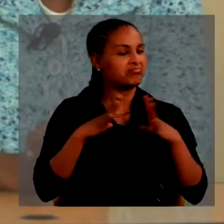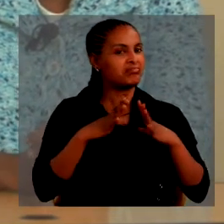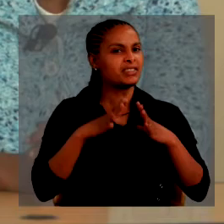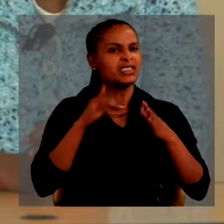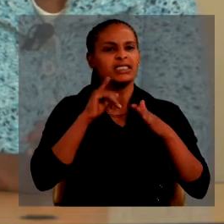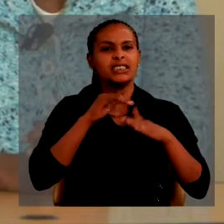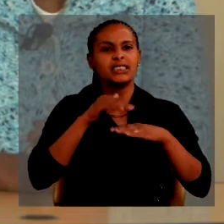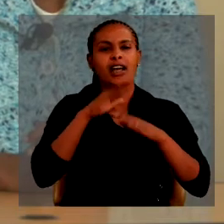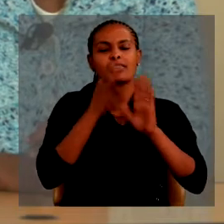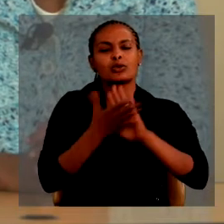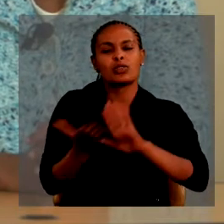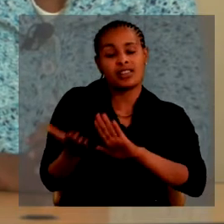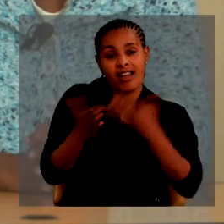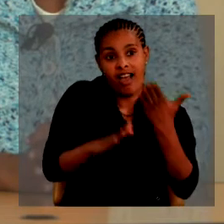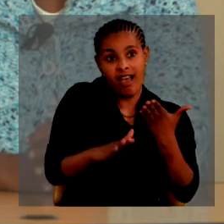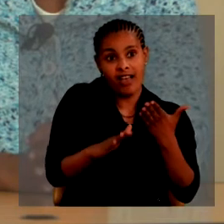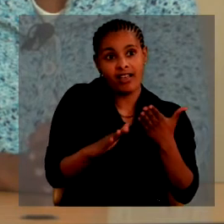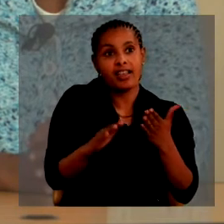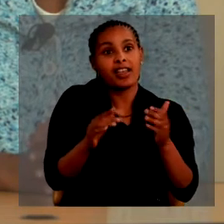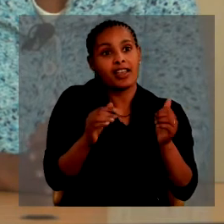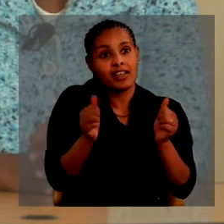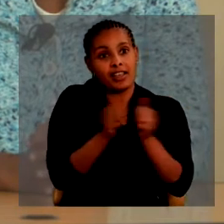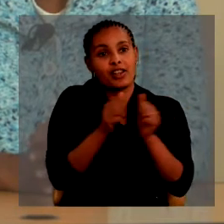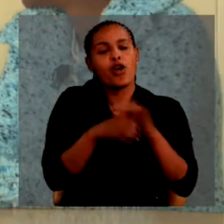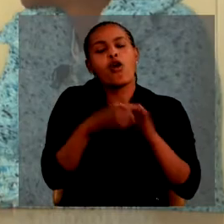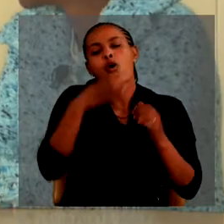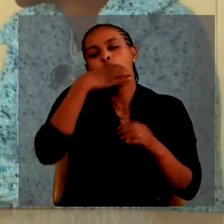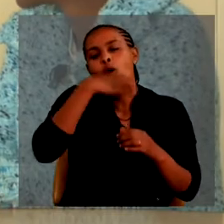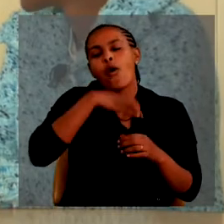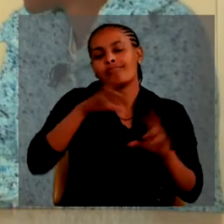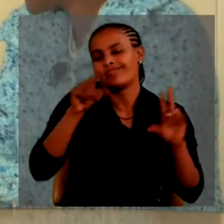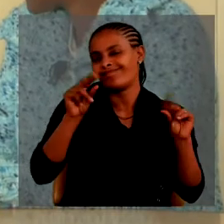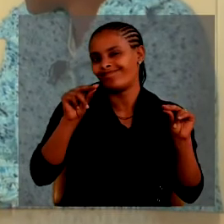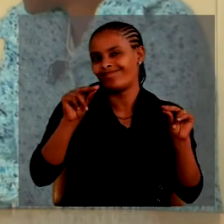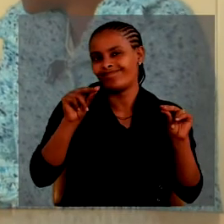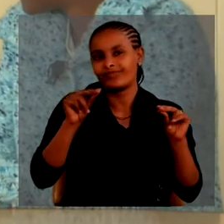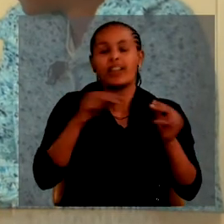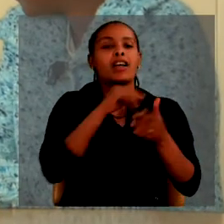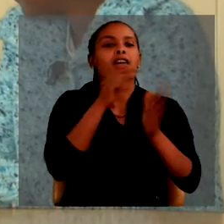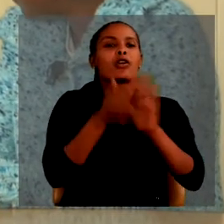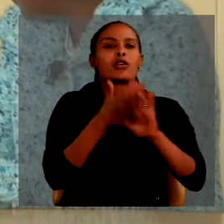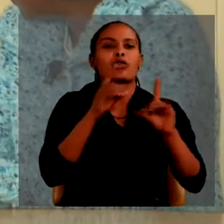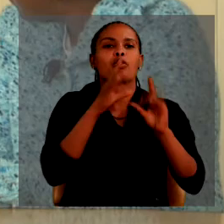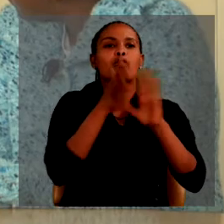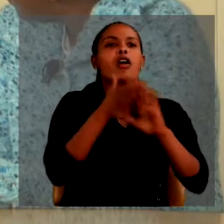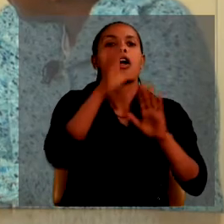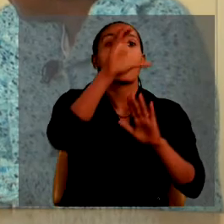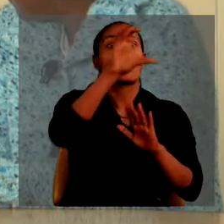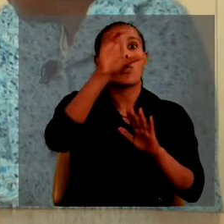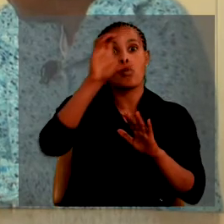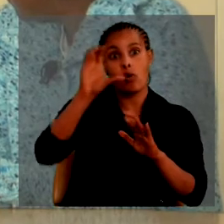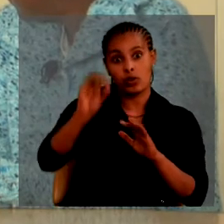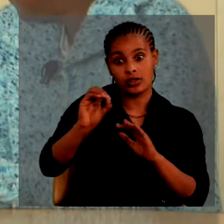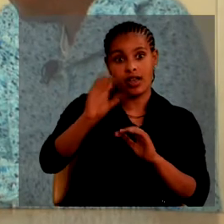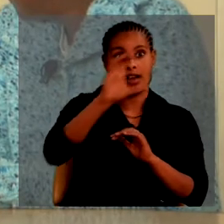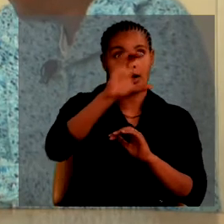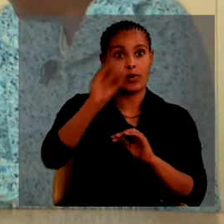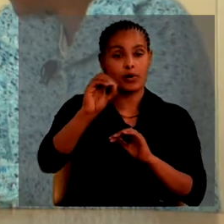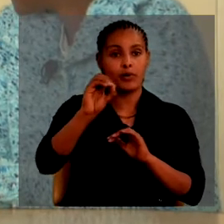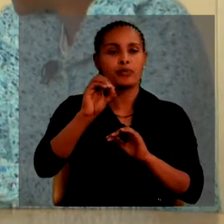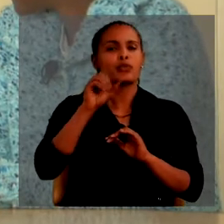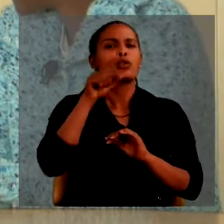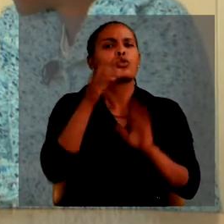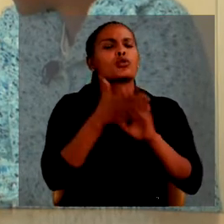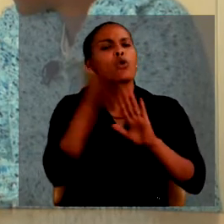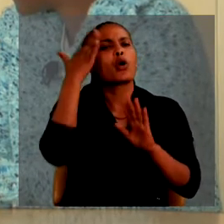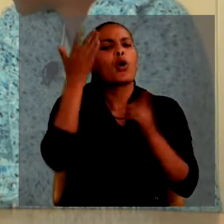than to die in warmth. So you don't want to produce carbon monoxide. So you